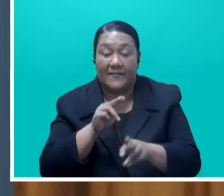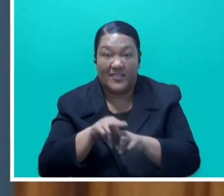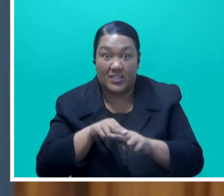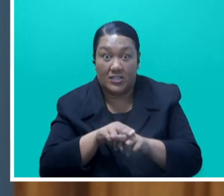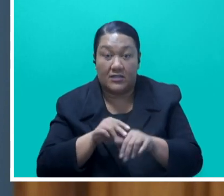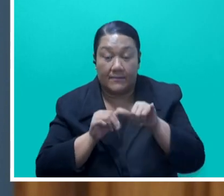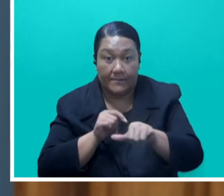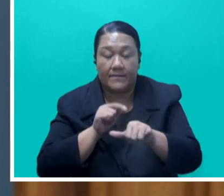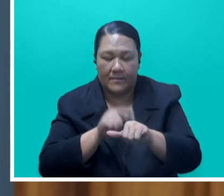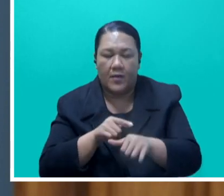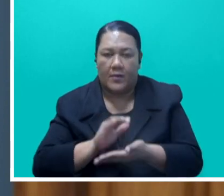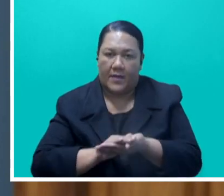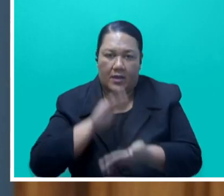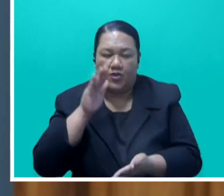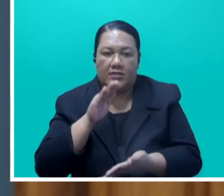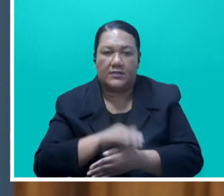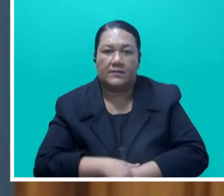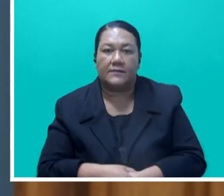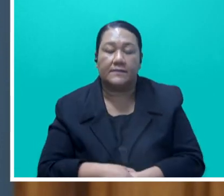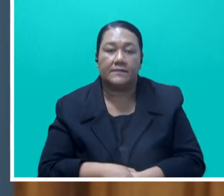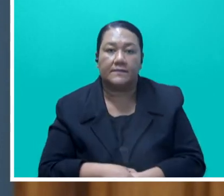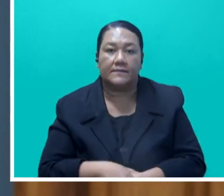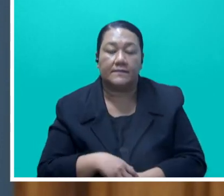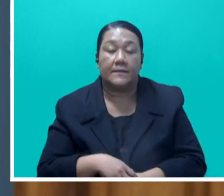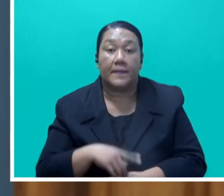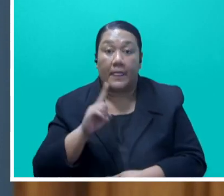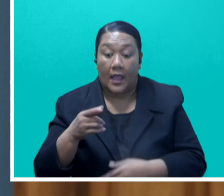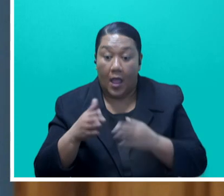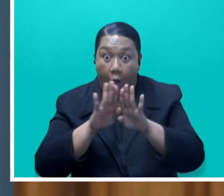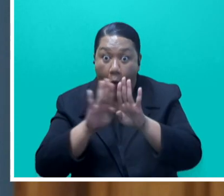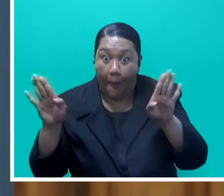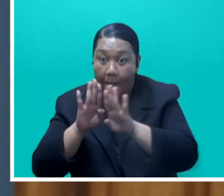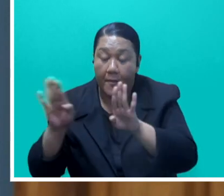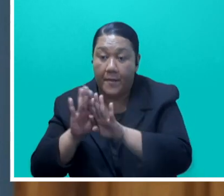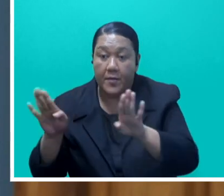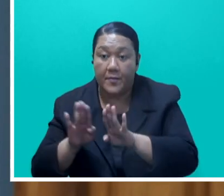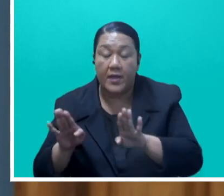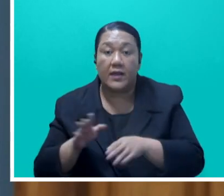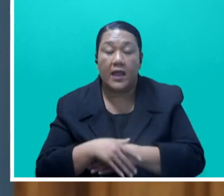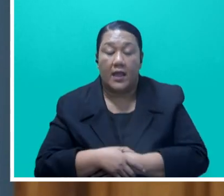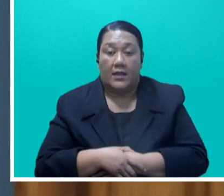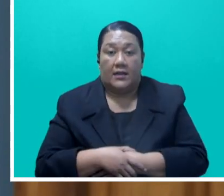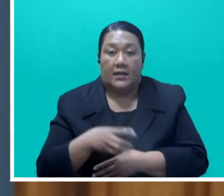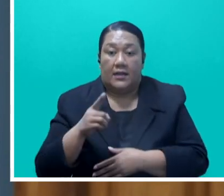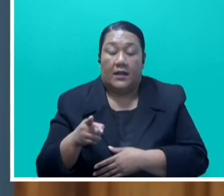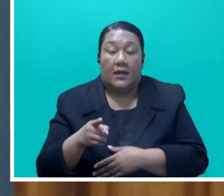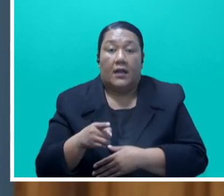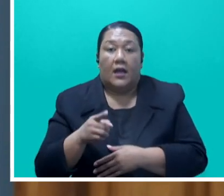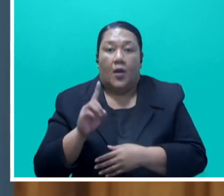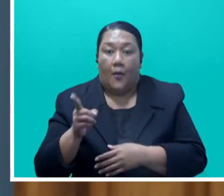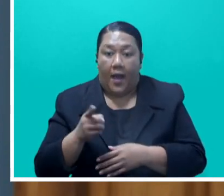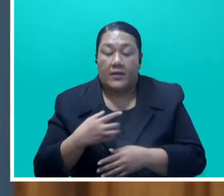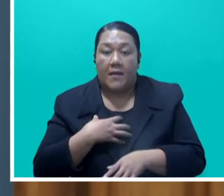Speaker, sir, since the opening of borders and easing of travel restrictions, passenger air transport has been recovering